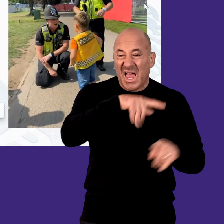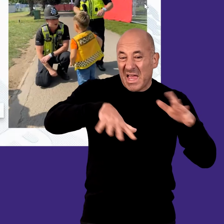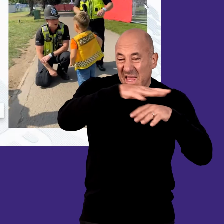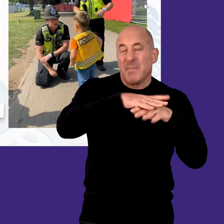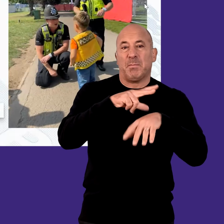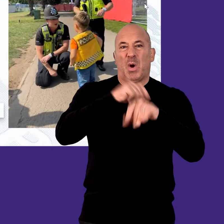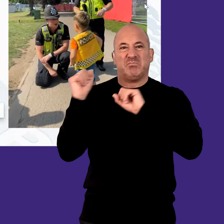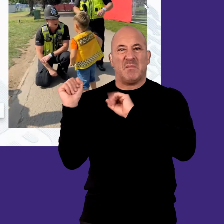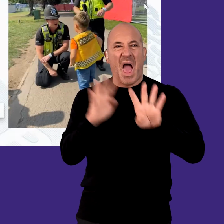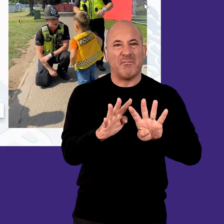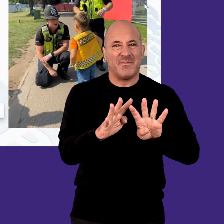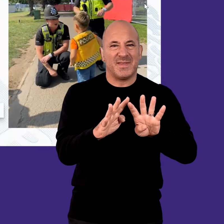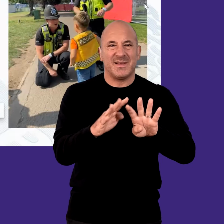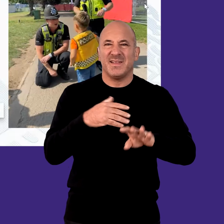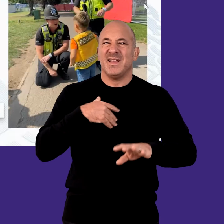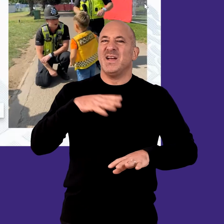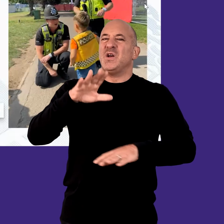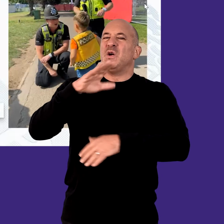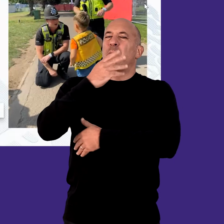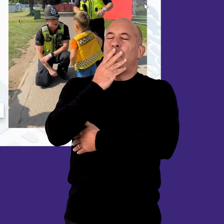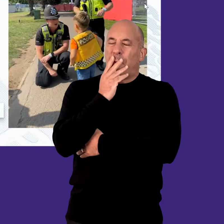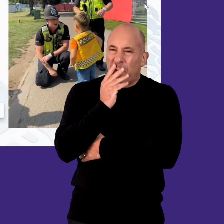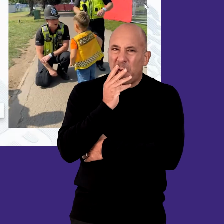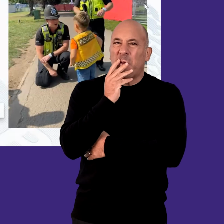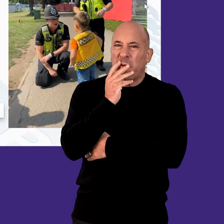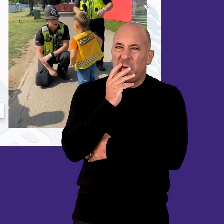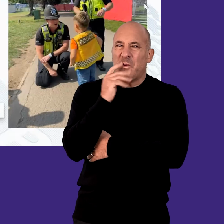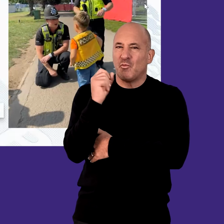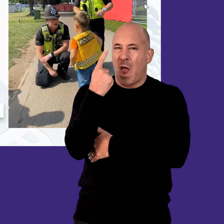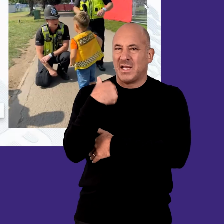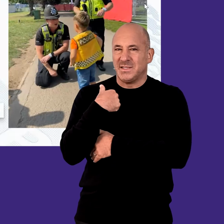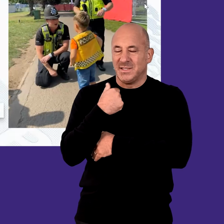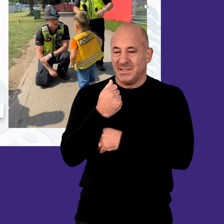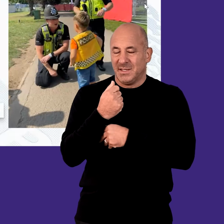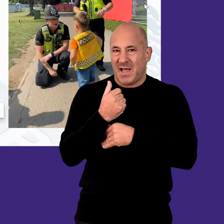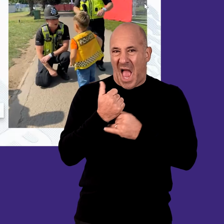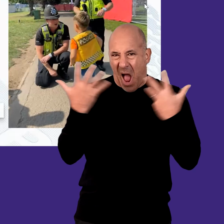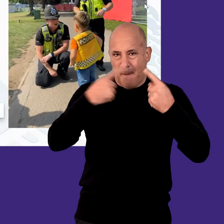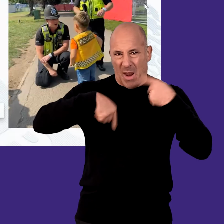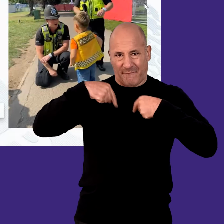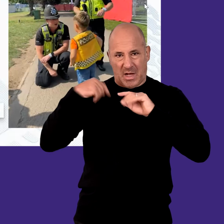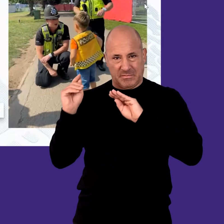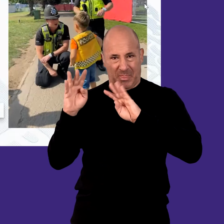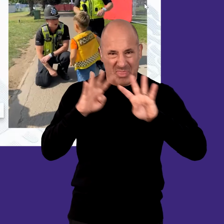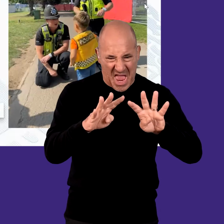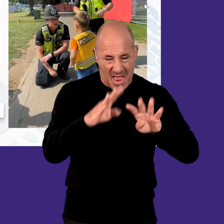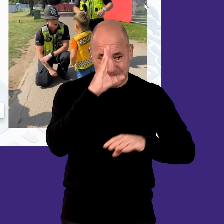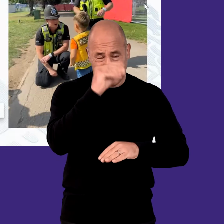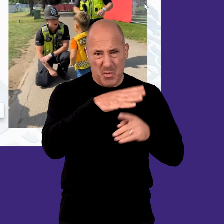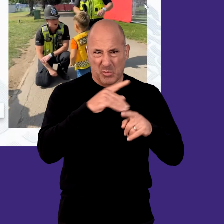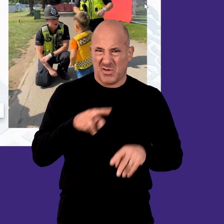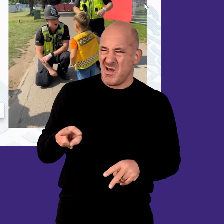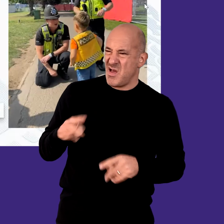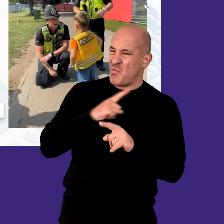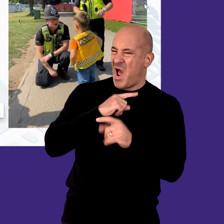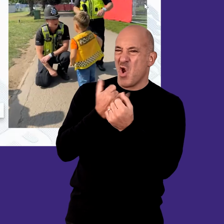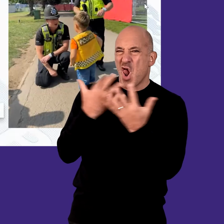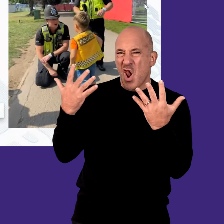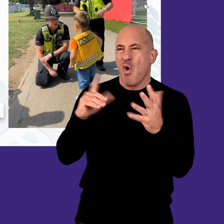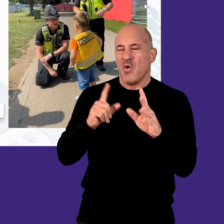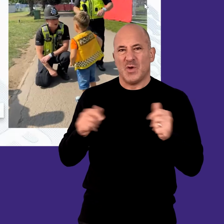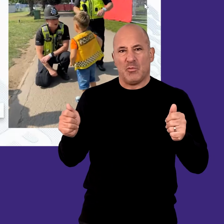officers there, and that was because it was a Black event. And we really had to take that on board and think about what our presence is saying to the community, as